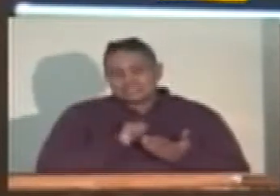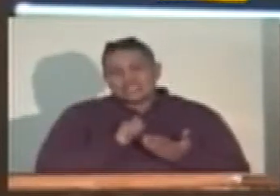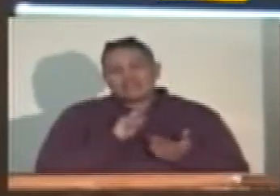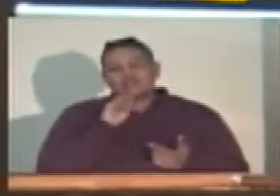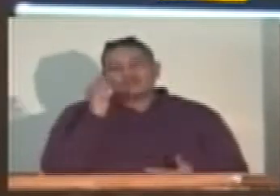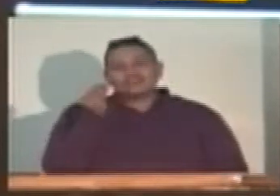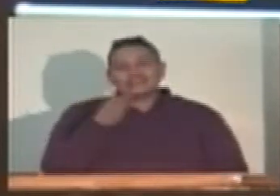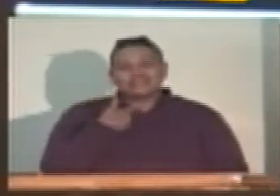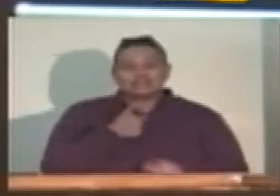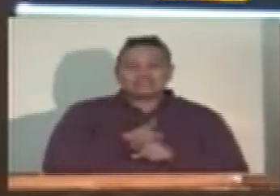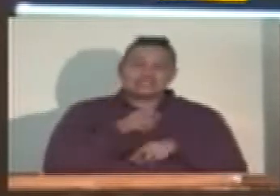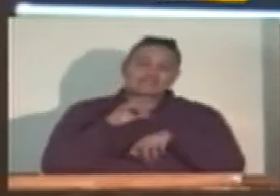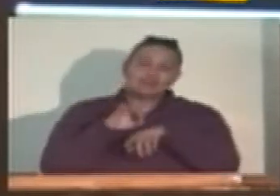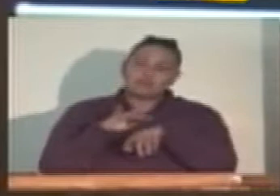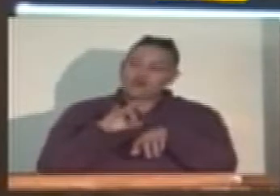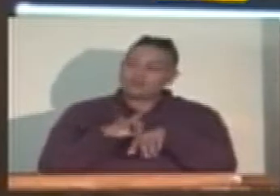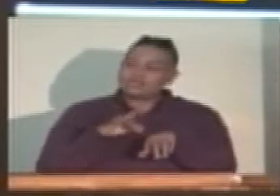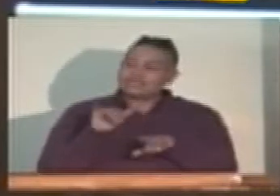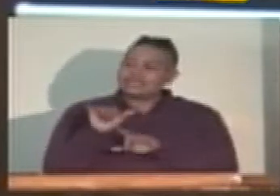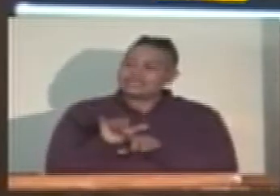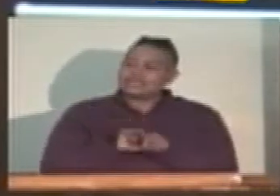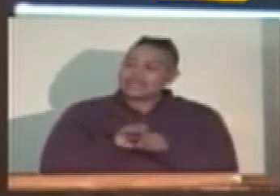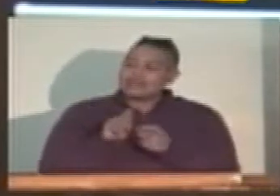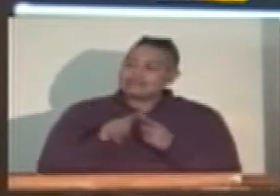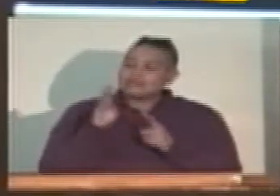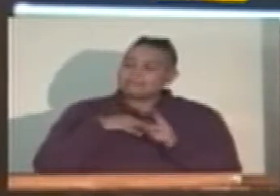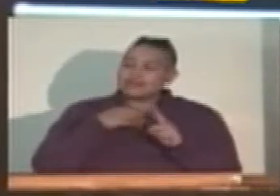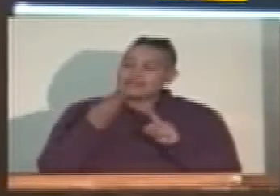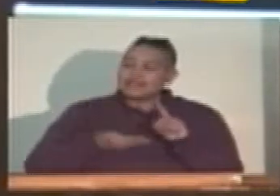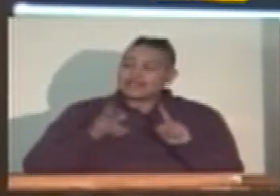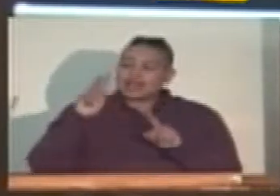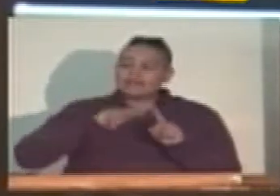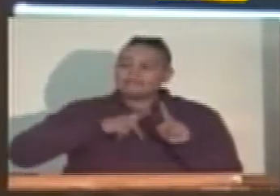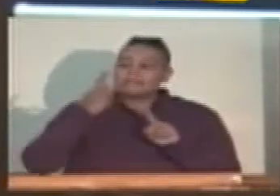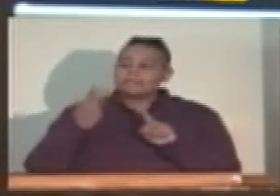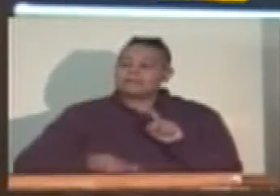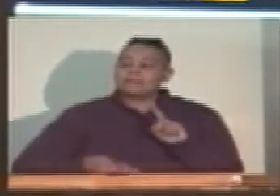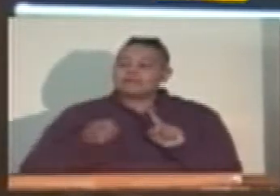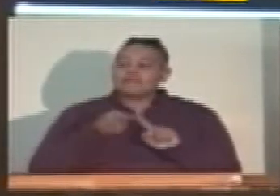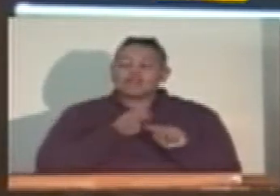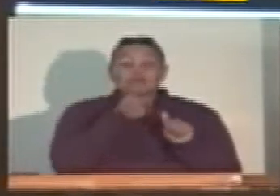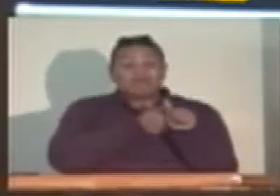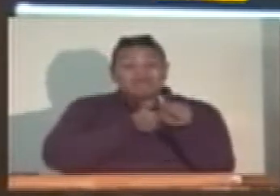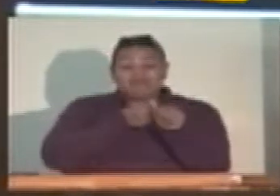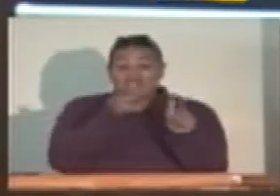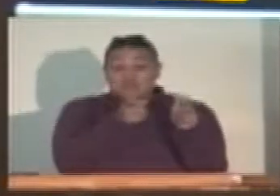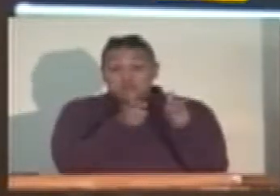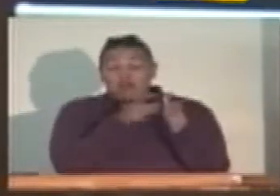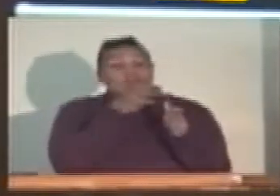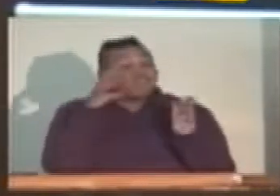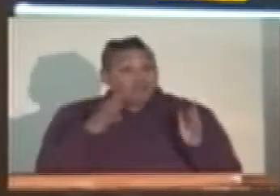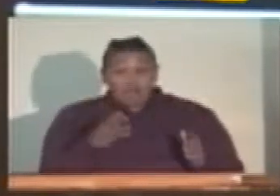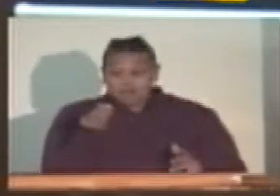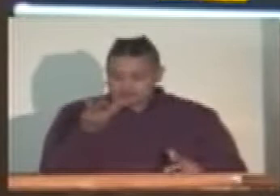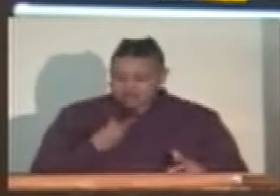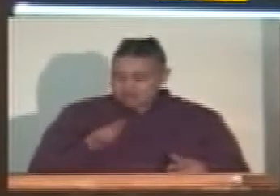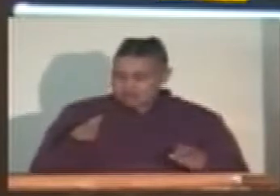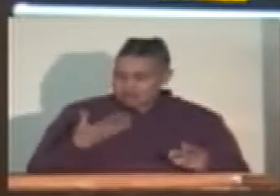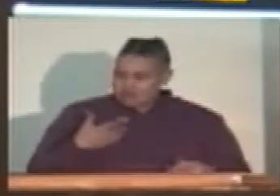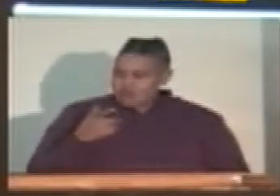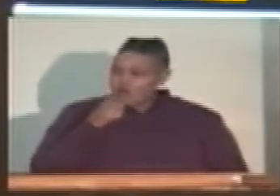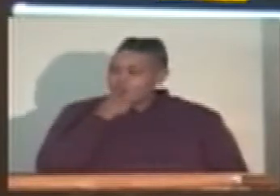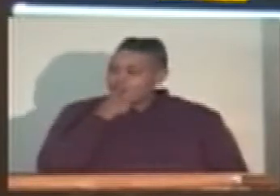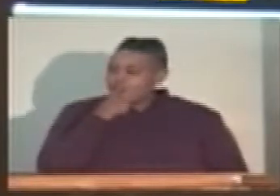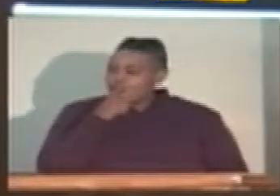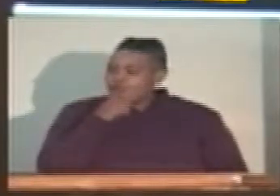given pumpkin, yam, banana, and planting from these same farmers who